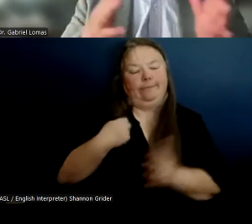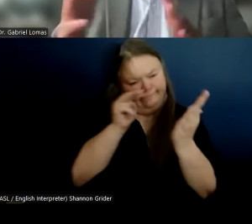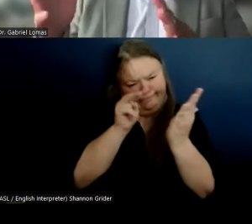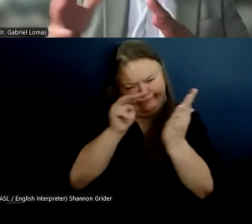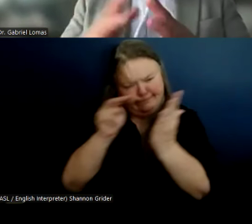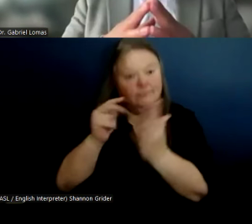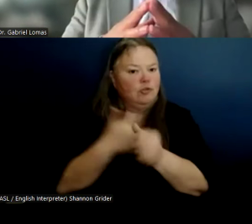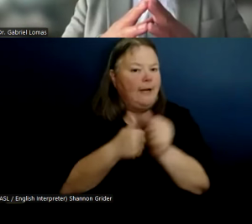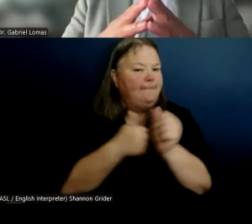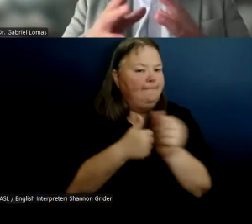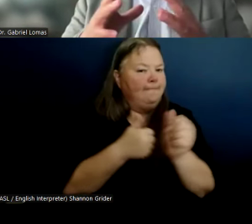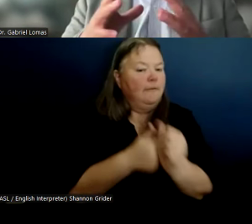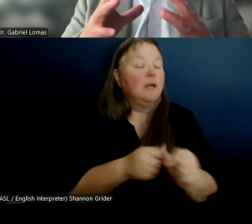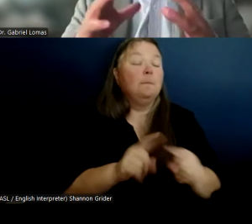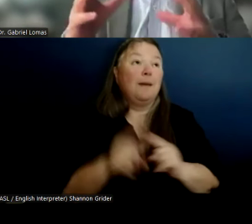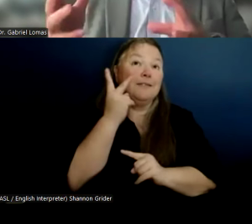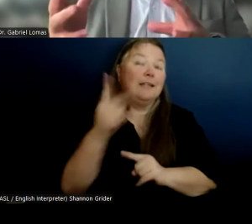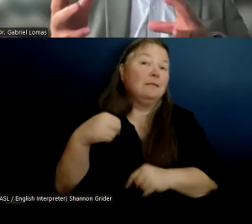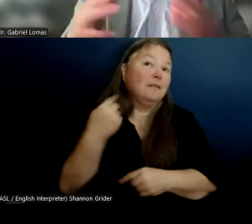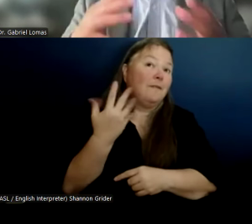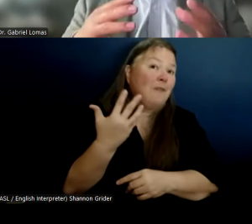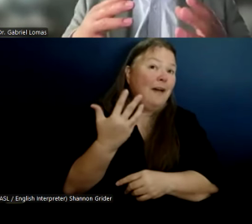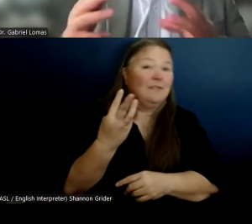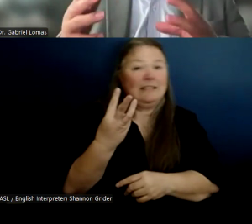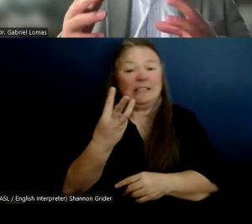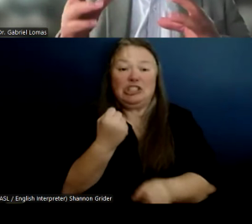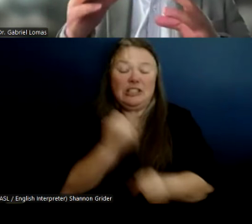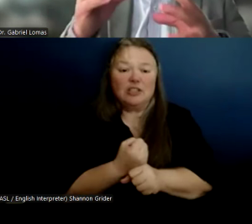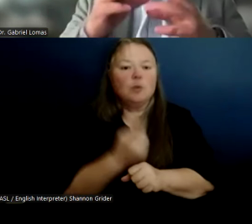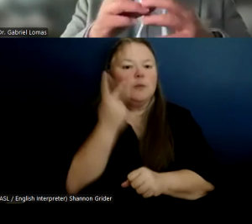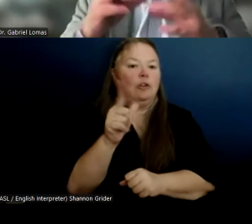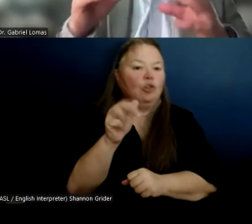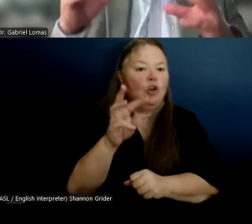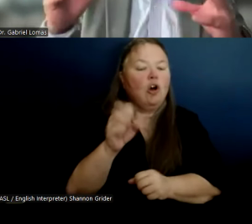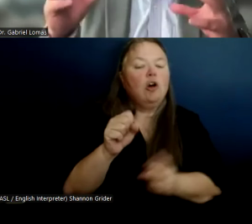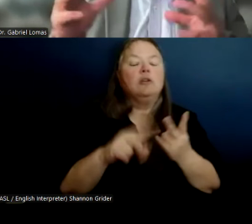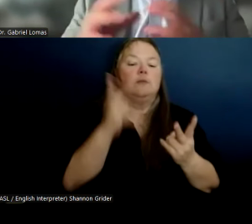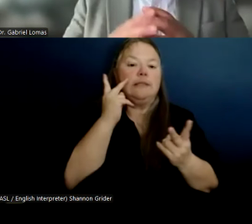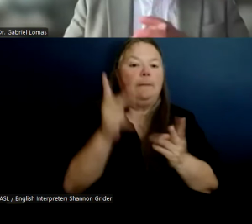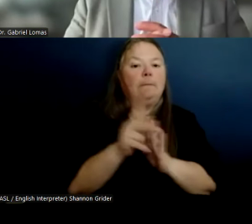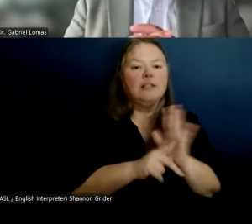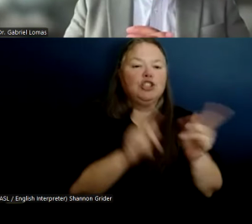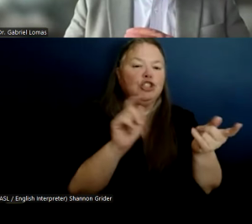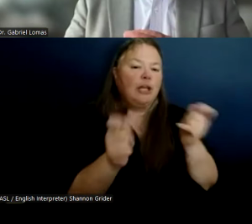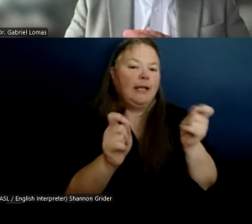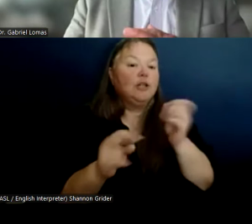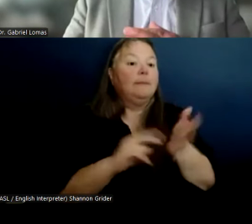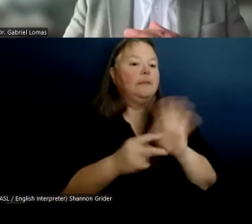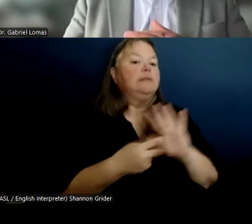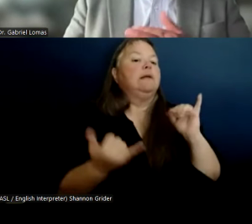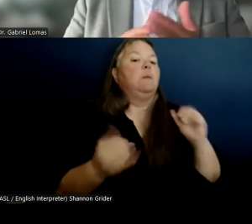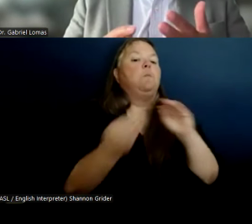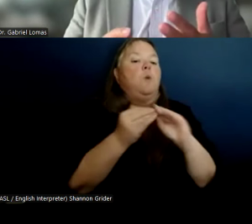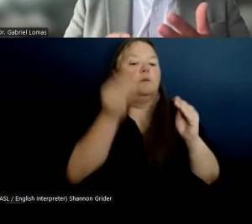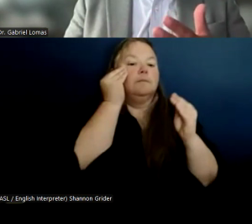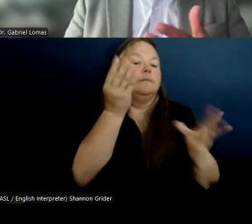seen over the past 5 or 6 years that some laws and some policies have been changing where we are seeing a little more information now